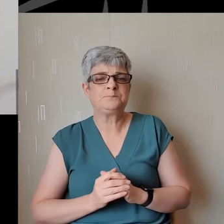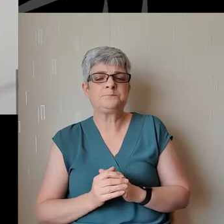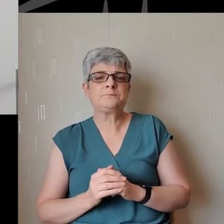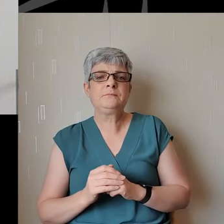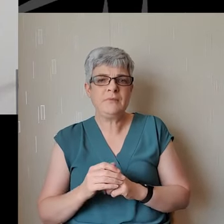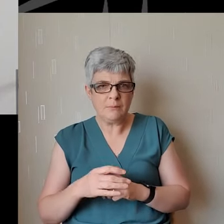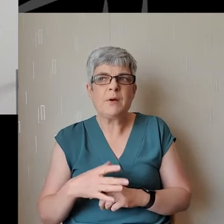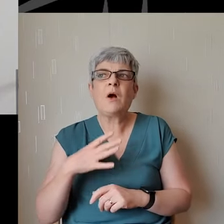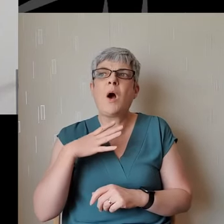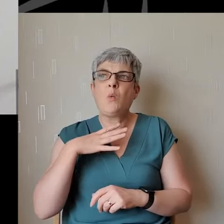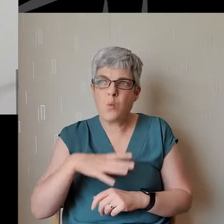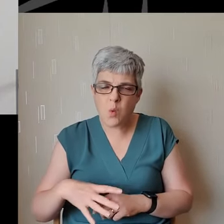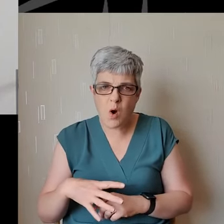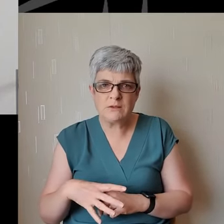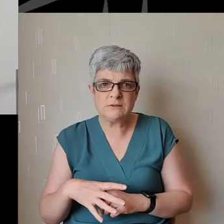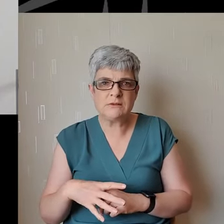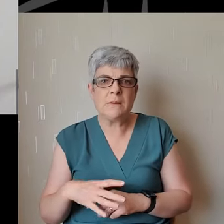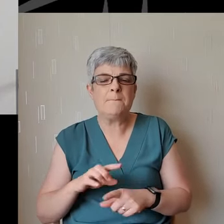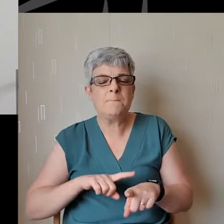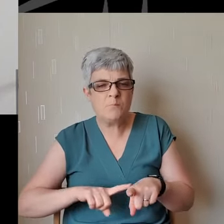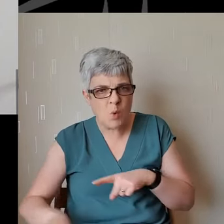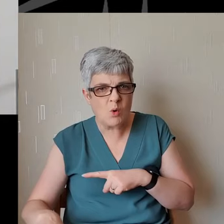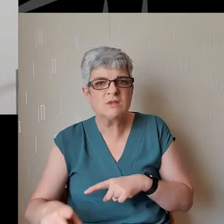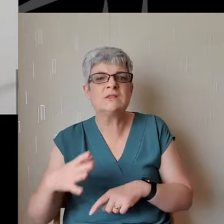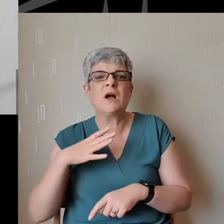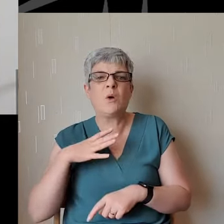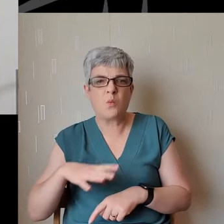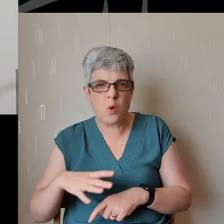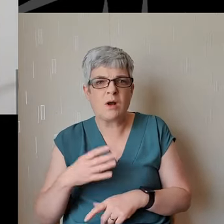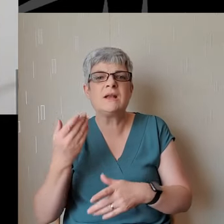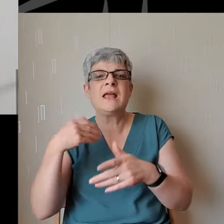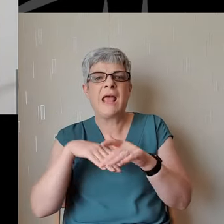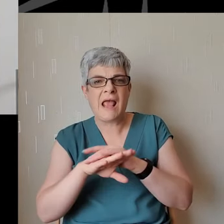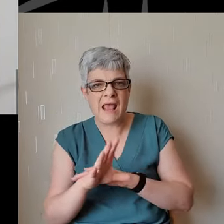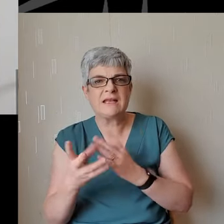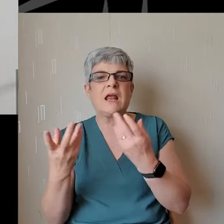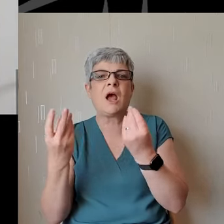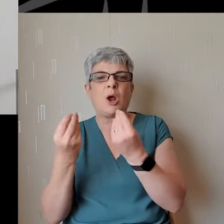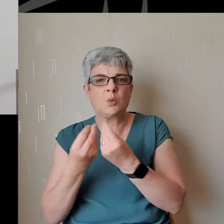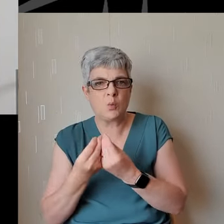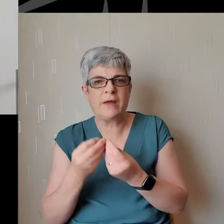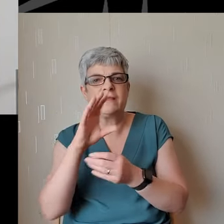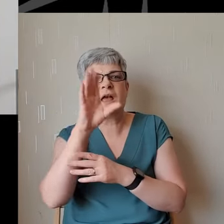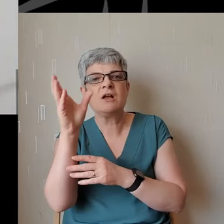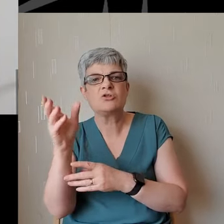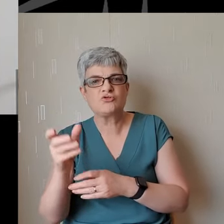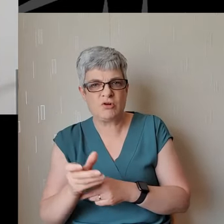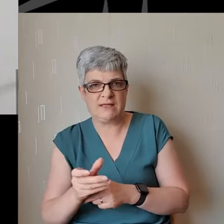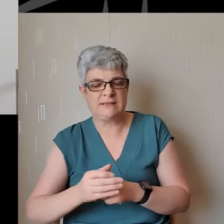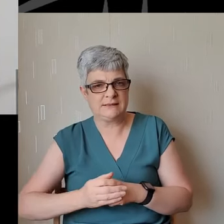But I want to be, most of all, in and with Christ, he says, verse 26.